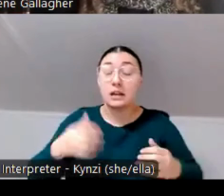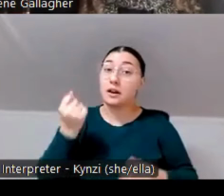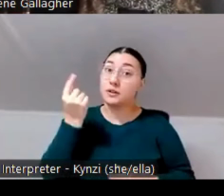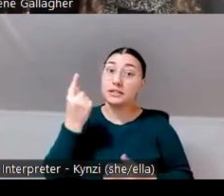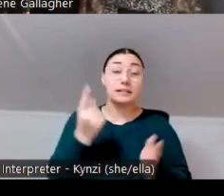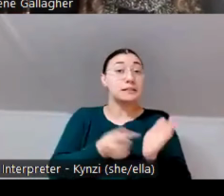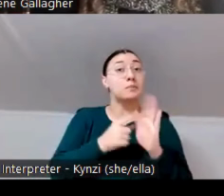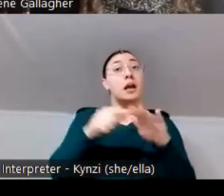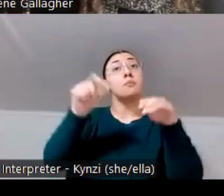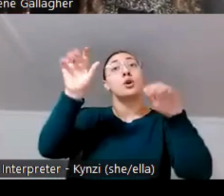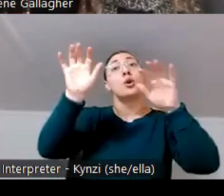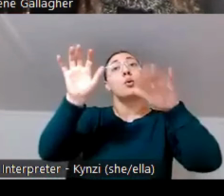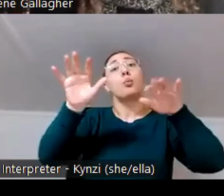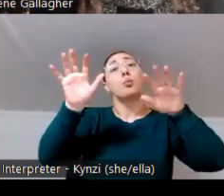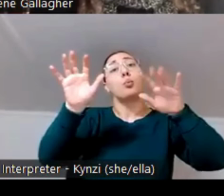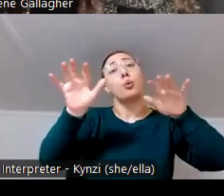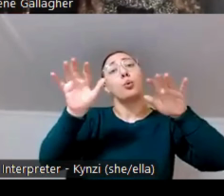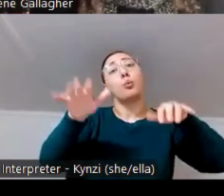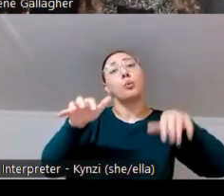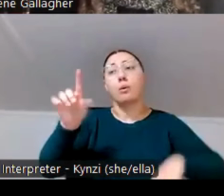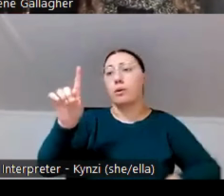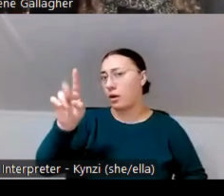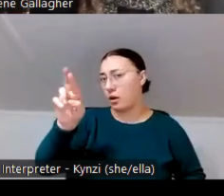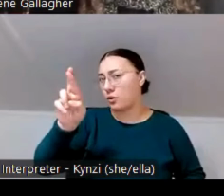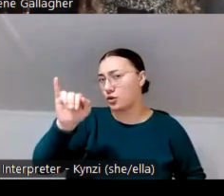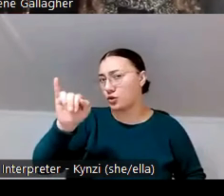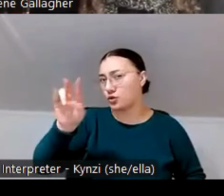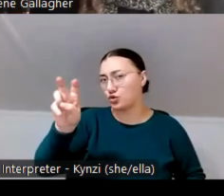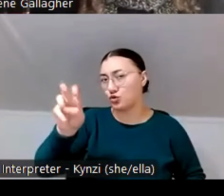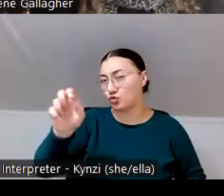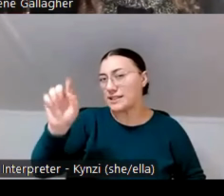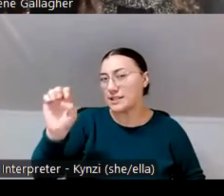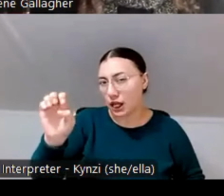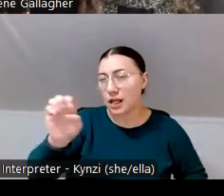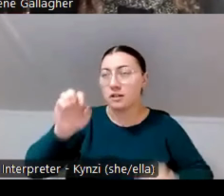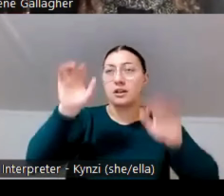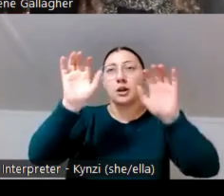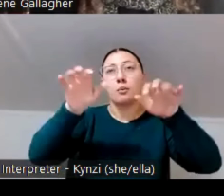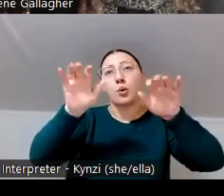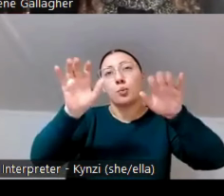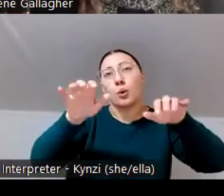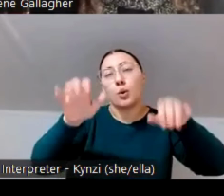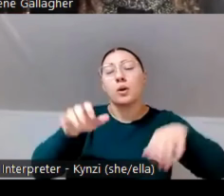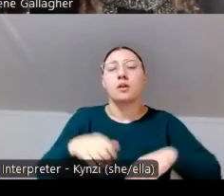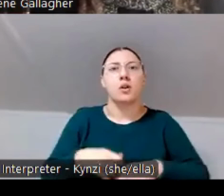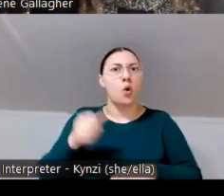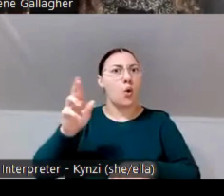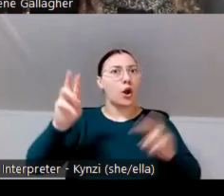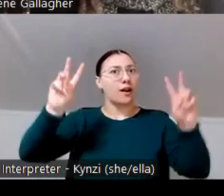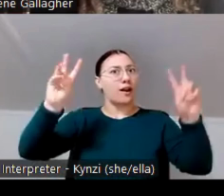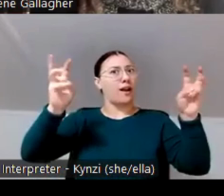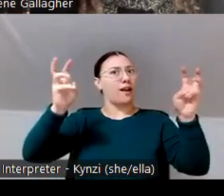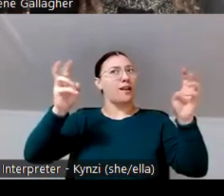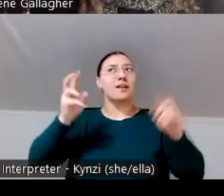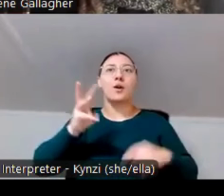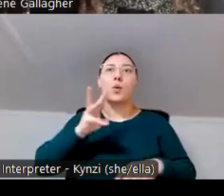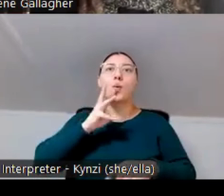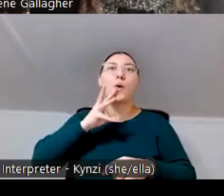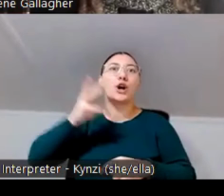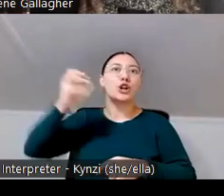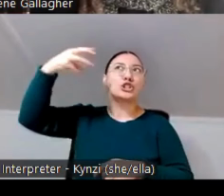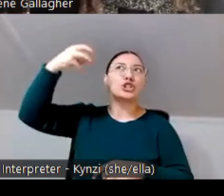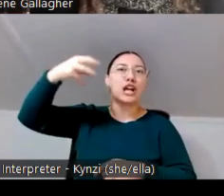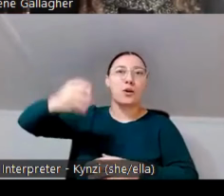like a drizzle. You could have a shower or a downpour, which is heavy, heavy rain coming